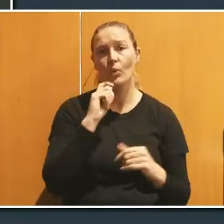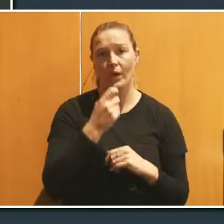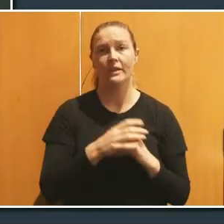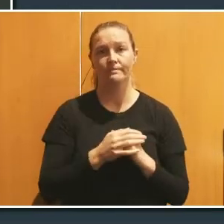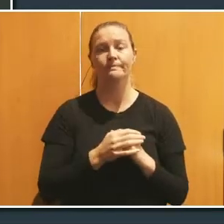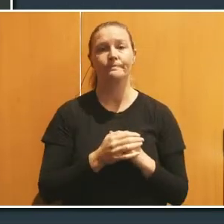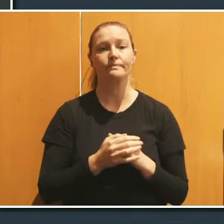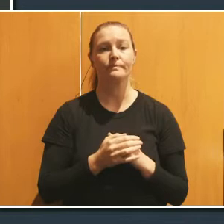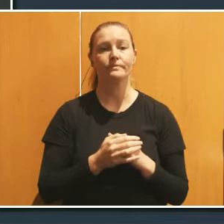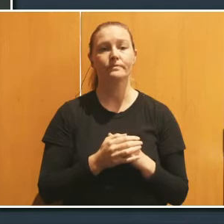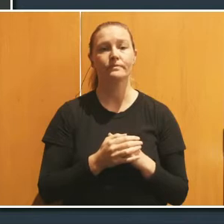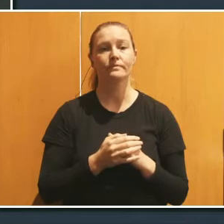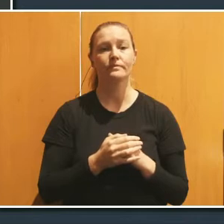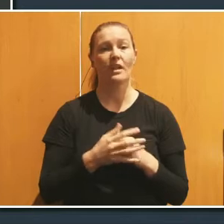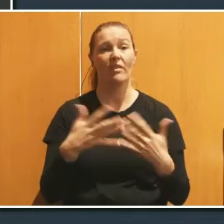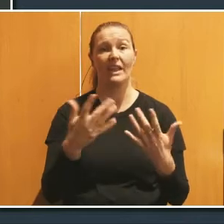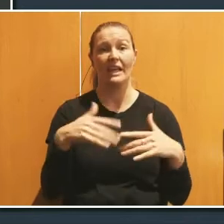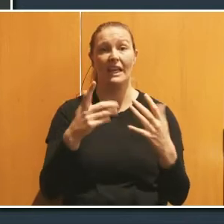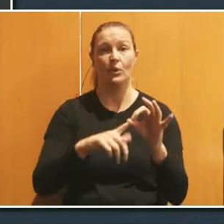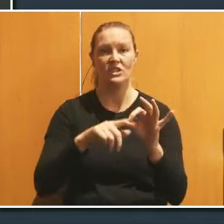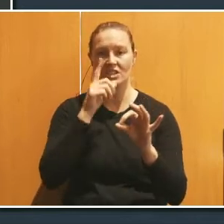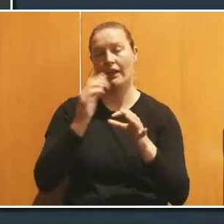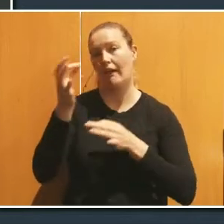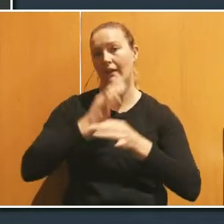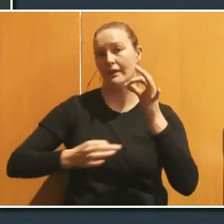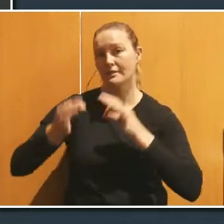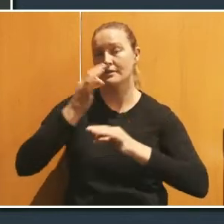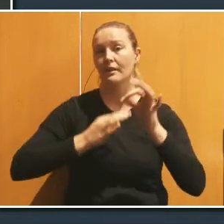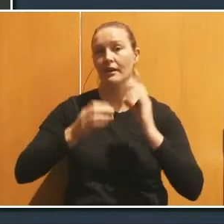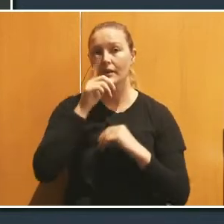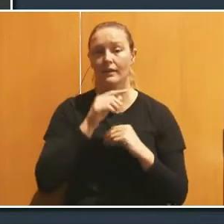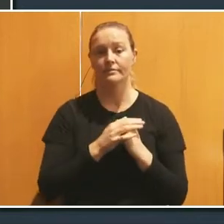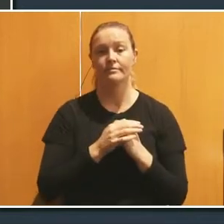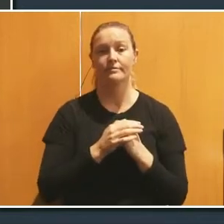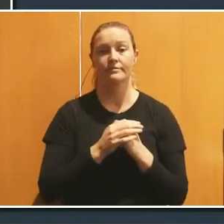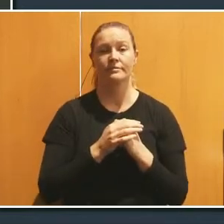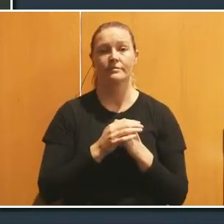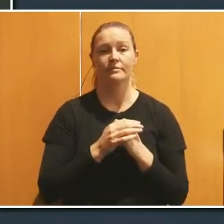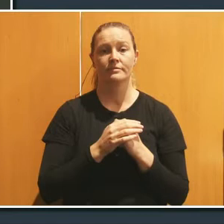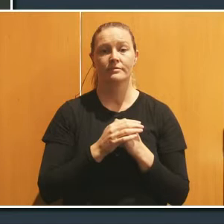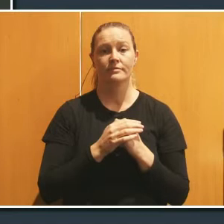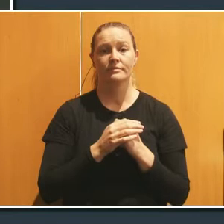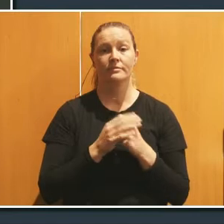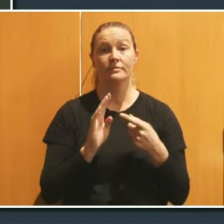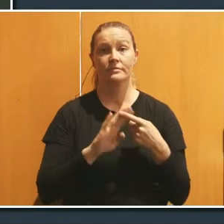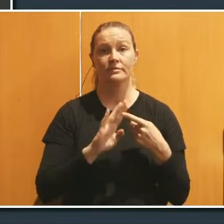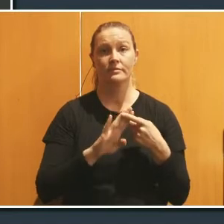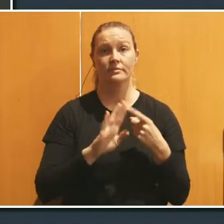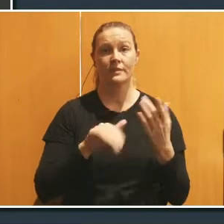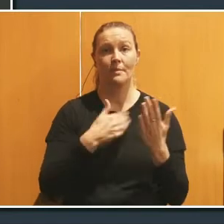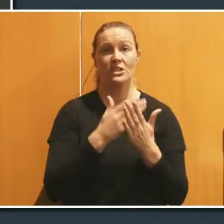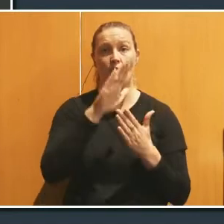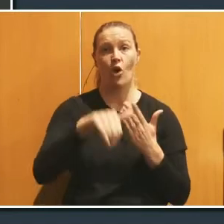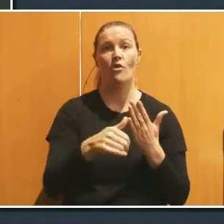to the point and leave it to any questioning. So firstly, in regards to the submission on the